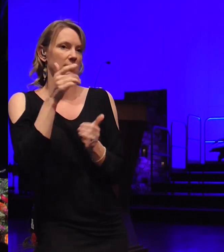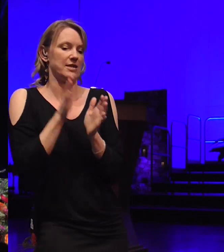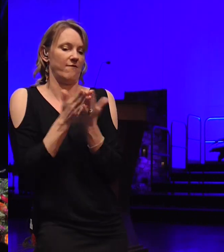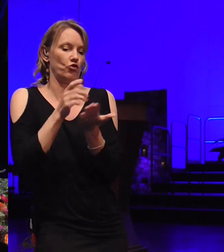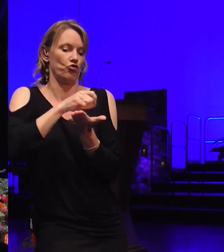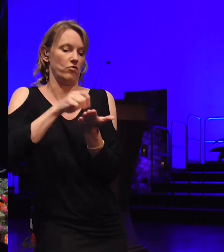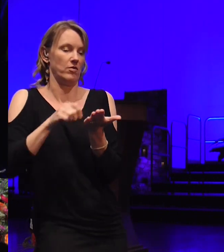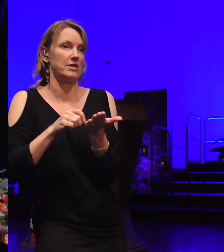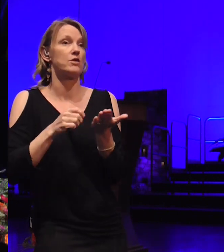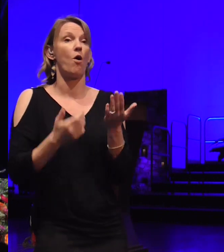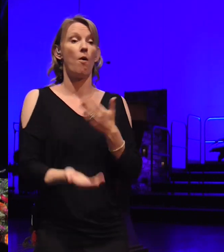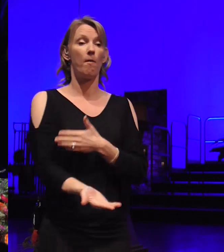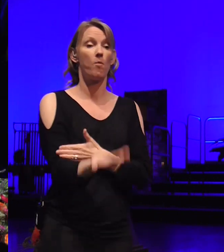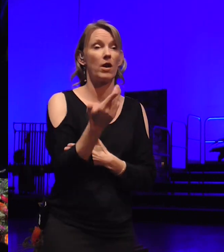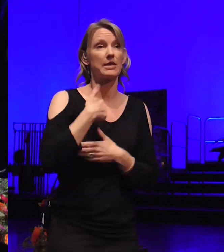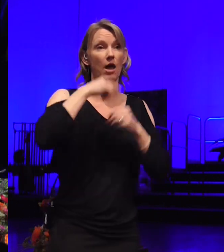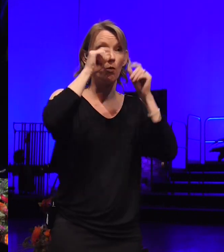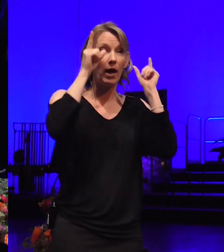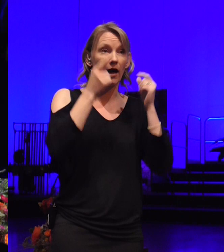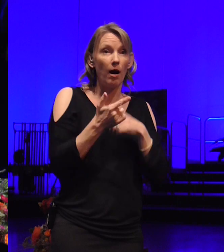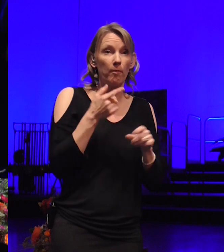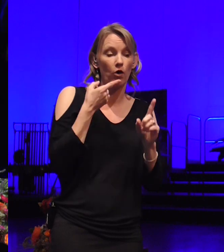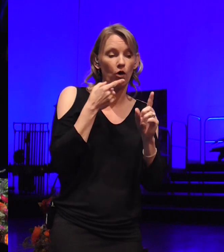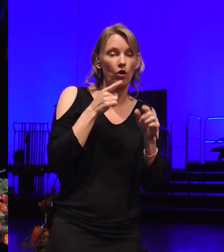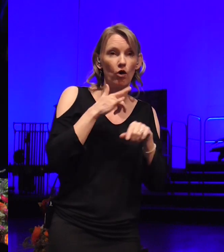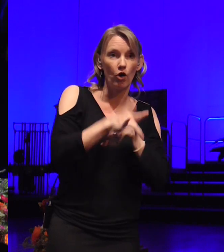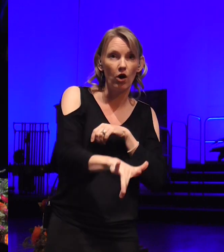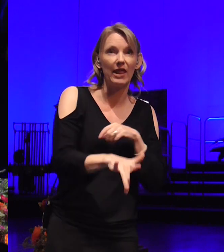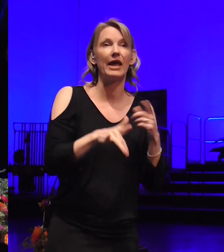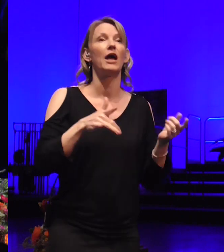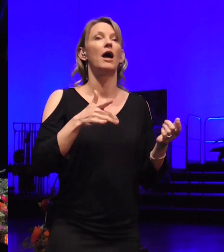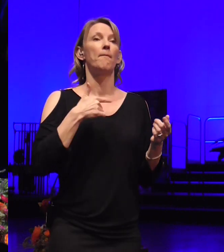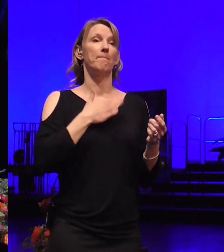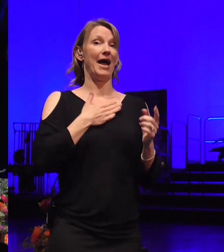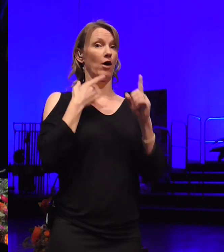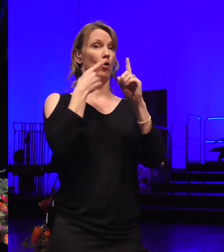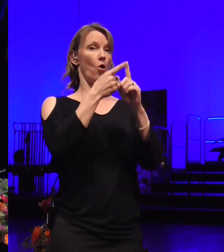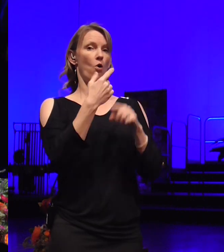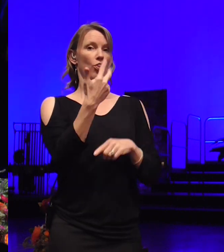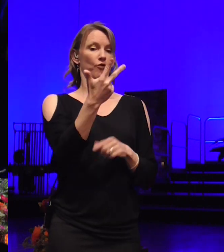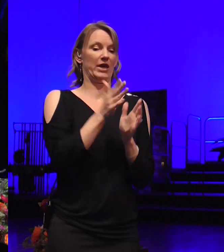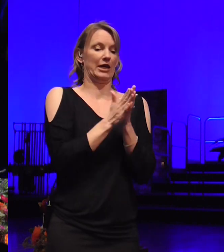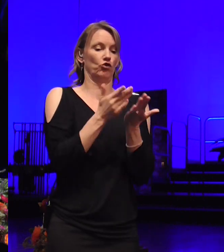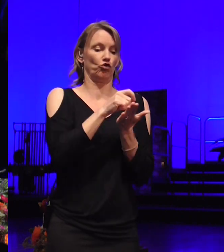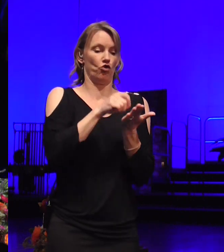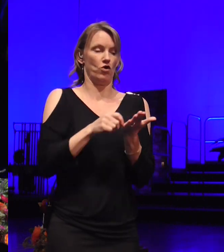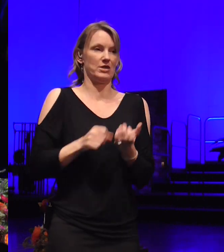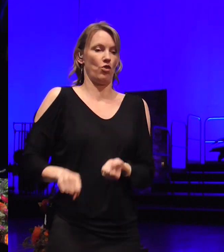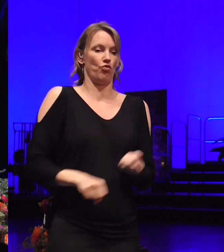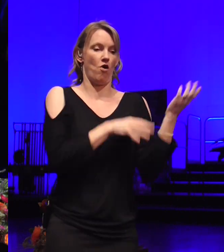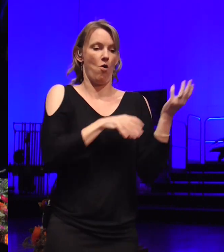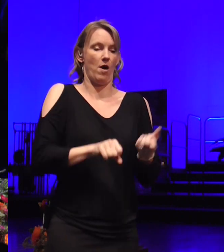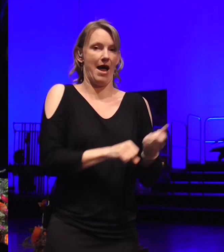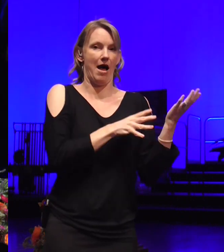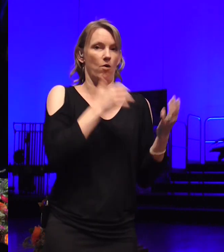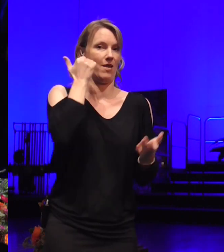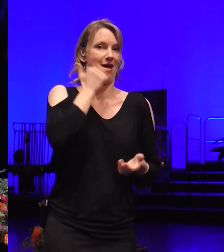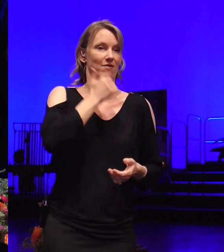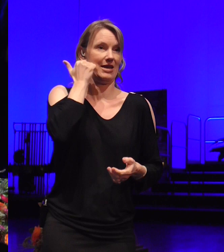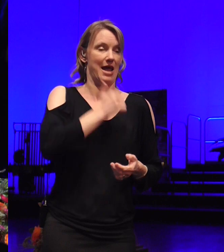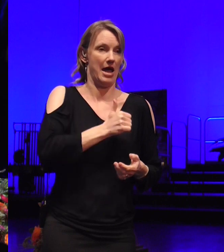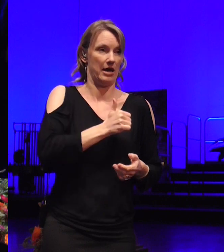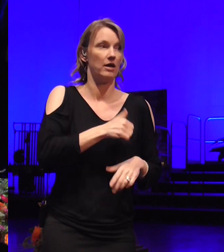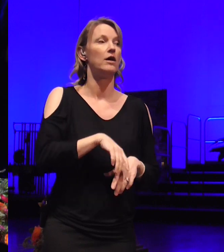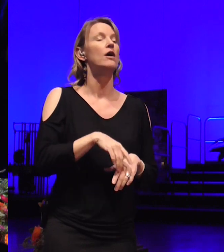And so I would get up really early in the morning and I would begin, my goal was to throw 3 out a day. And so that morning, a couple of